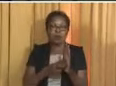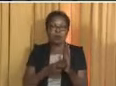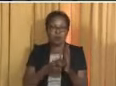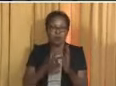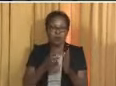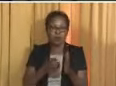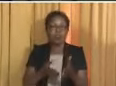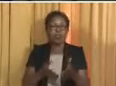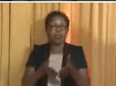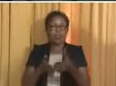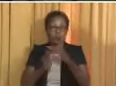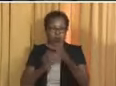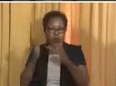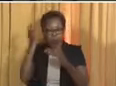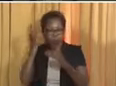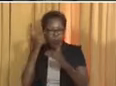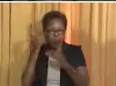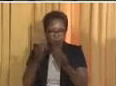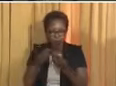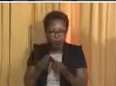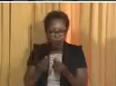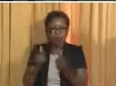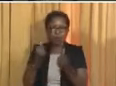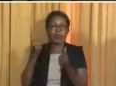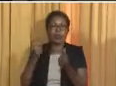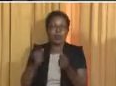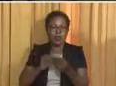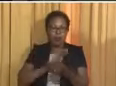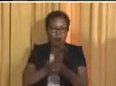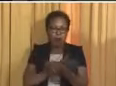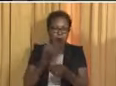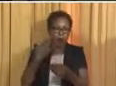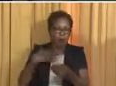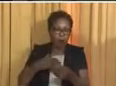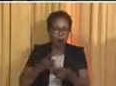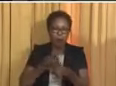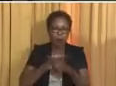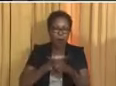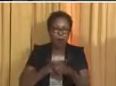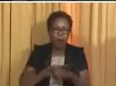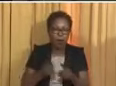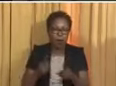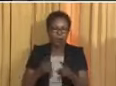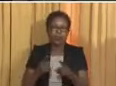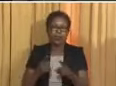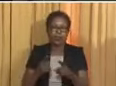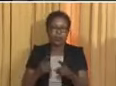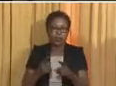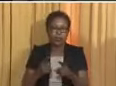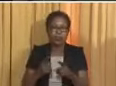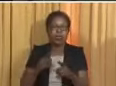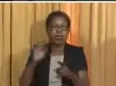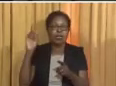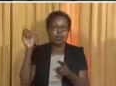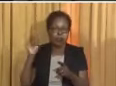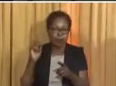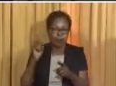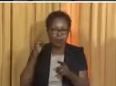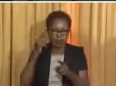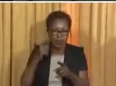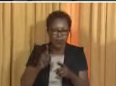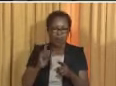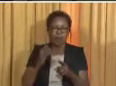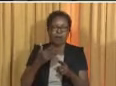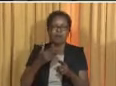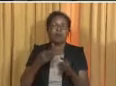courts address the constitutional power of the people at length, but for whatever reason fail to take into account that the president is a directly elected representative of the